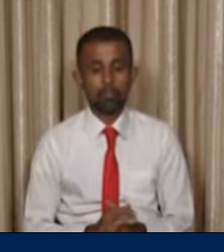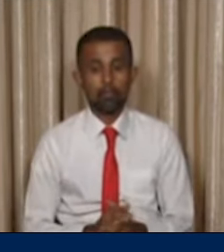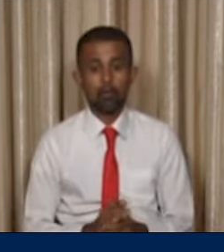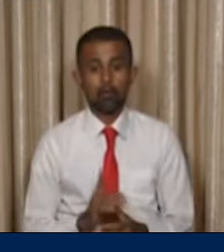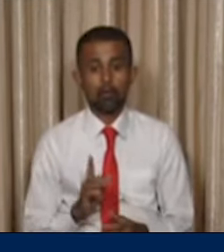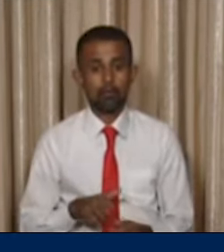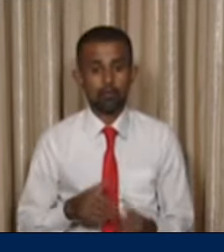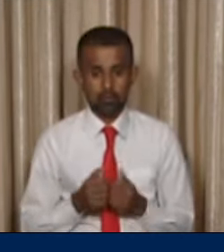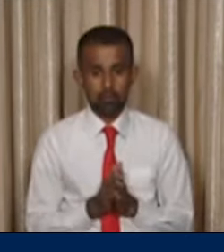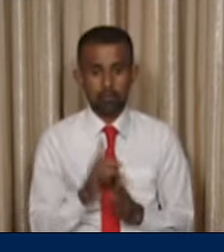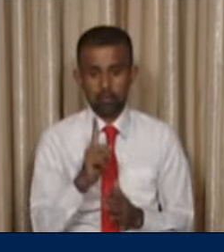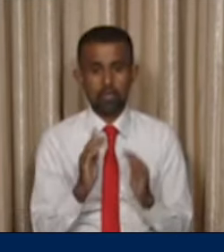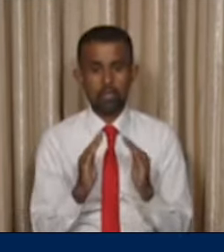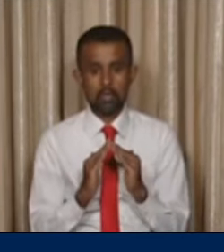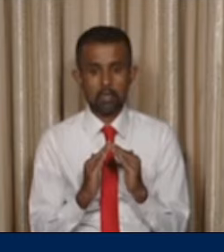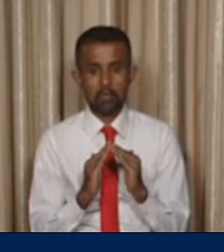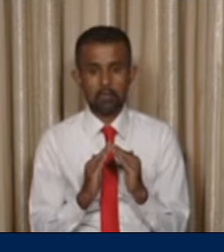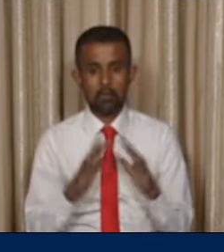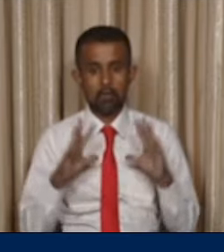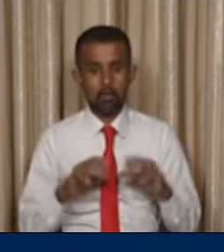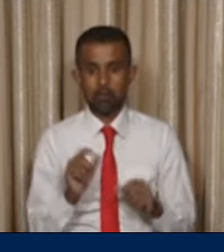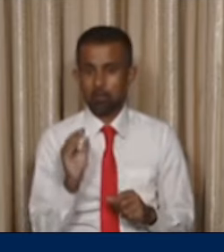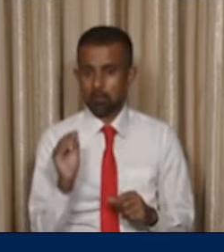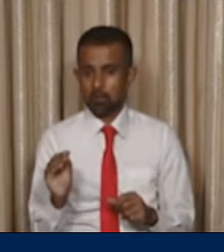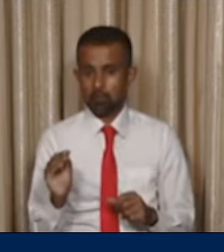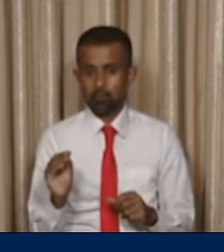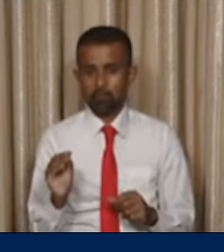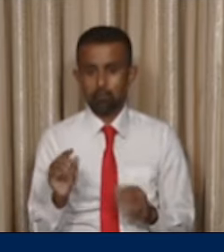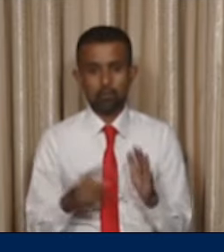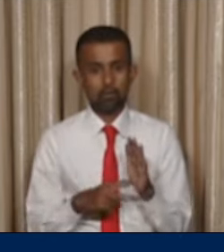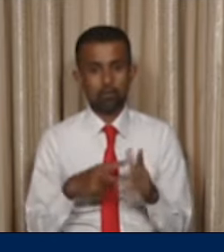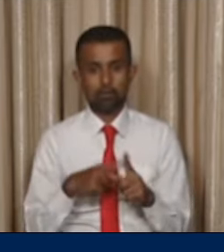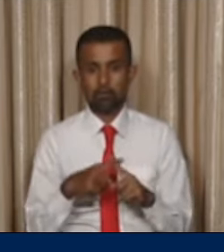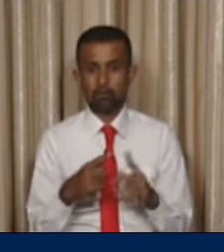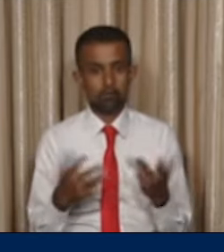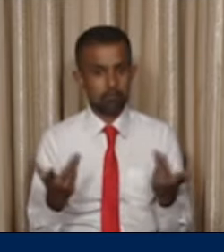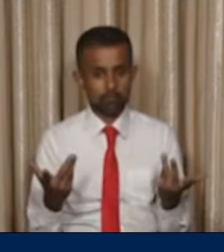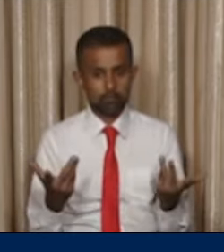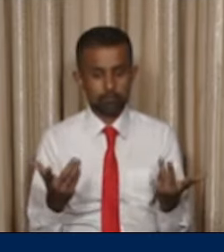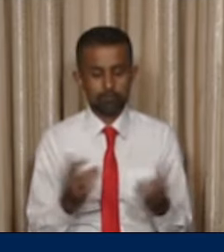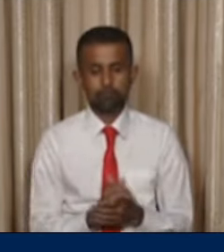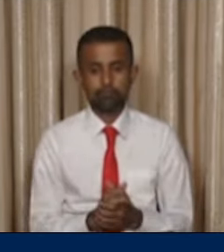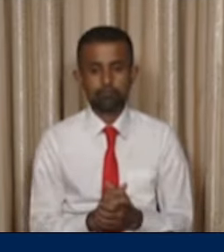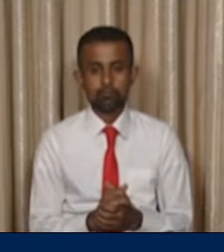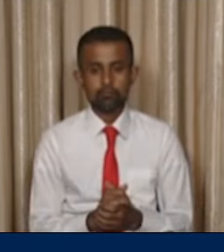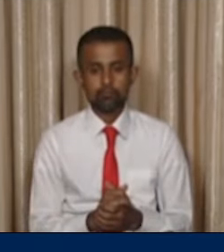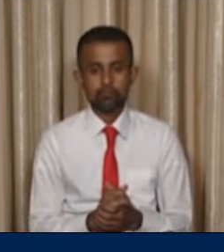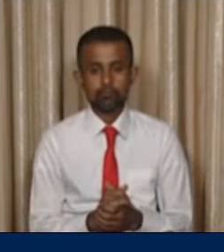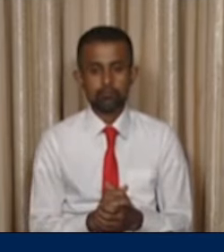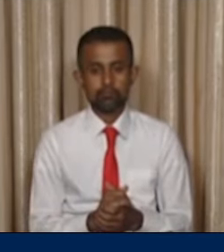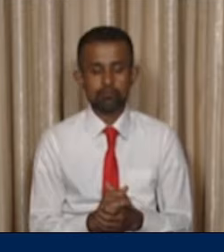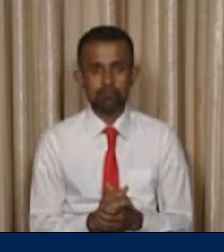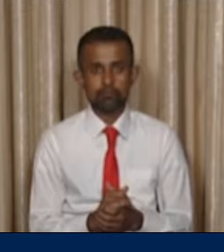value of the rating purposes were used to determine the base. Given the broad exemption and the use of outdated and downward bias annual values, the